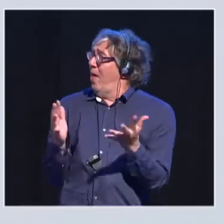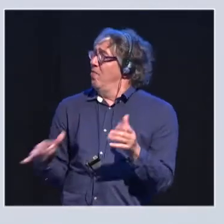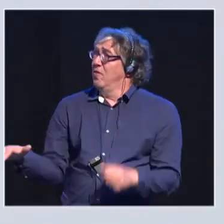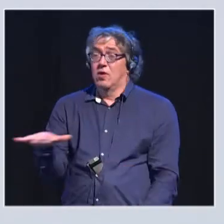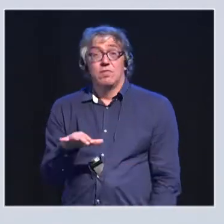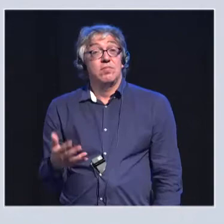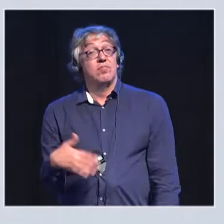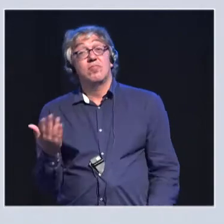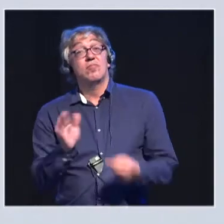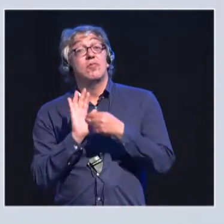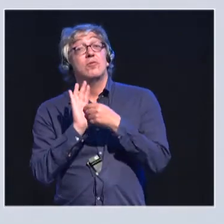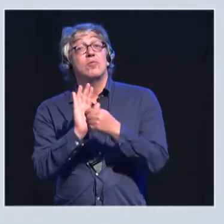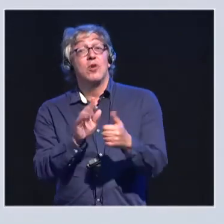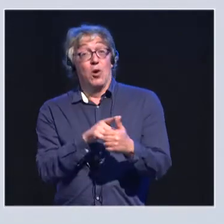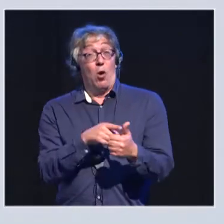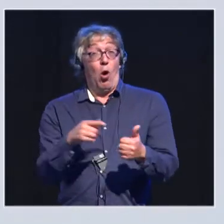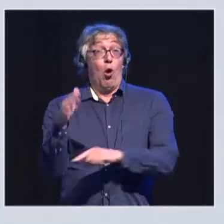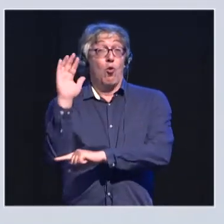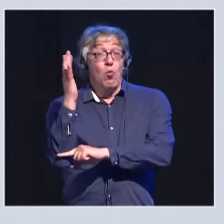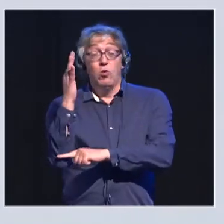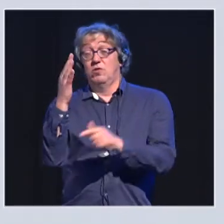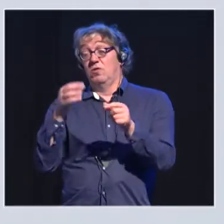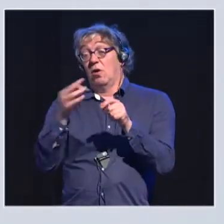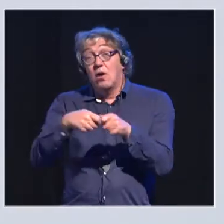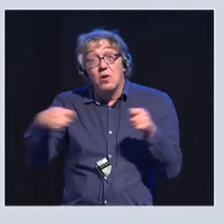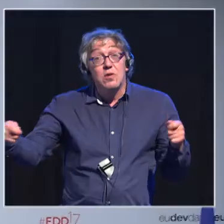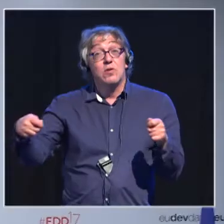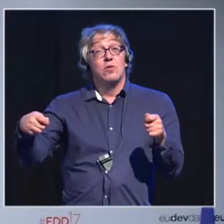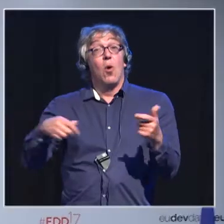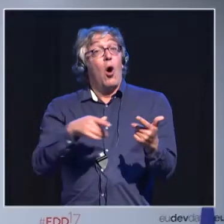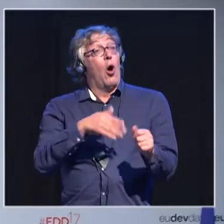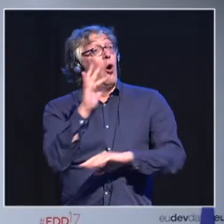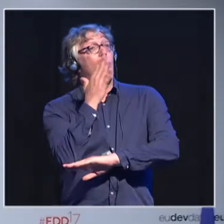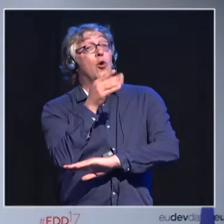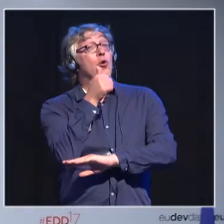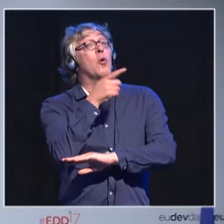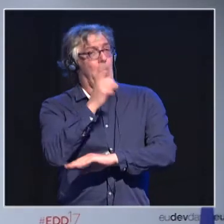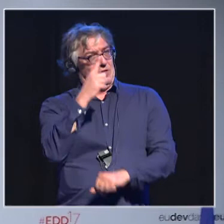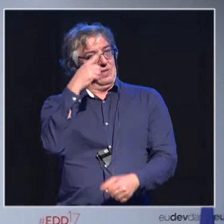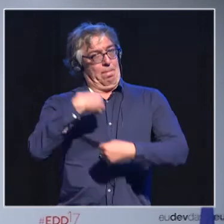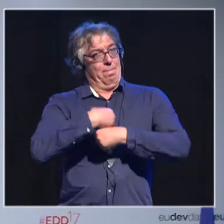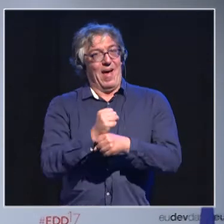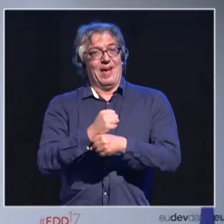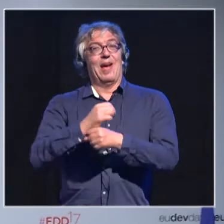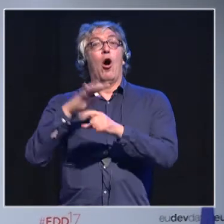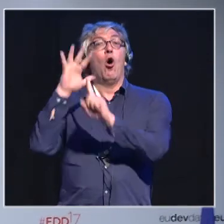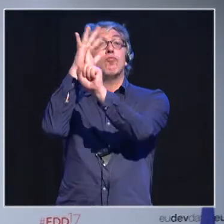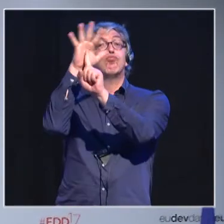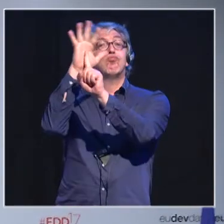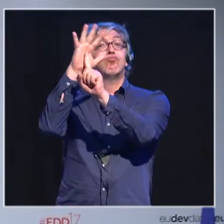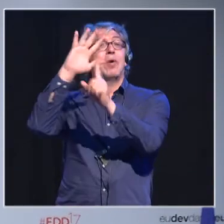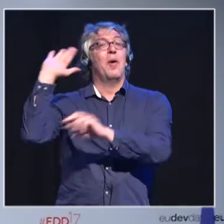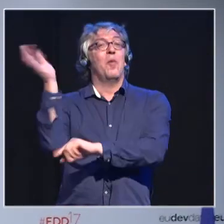turbine using wood, cardboard, straws. They're able to think. It gets them thinking, or using softwares like maybe